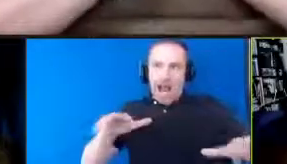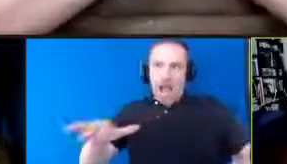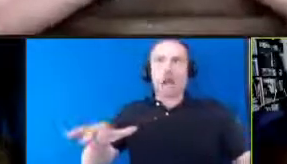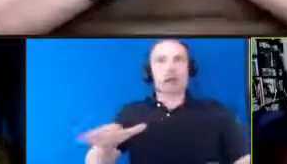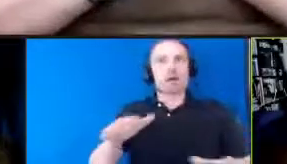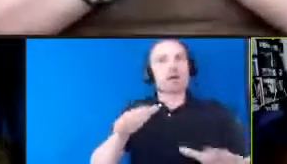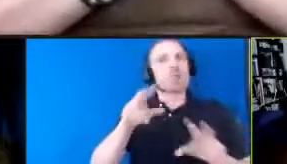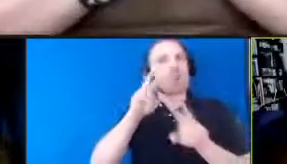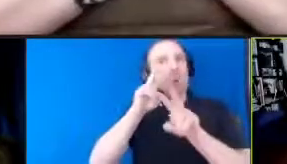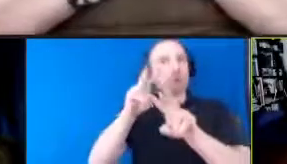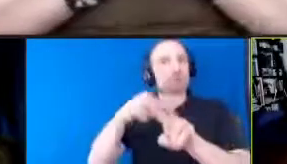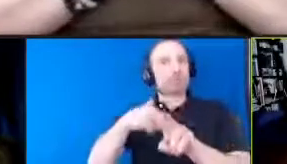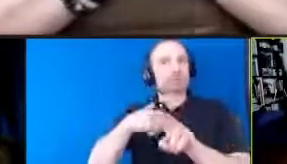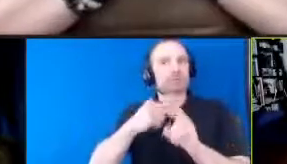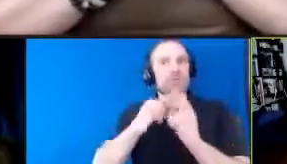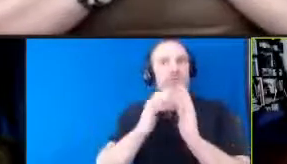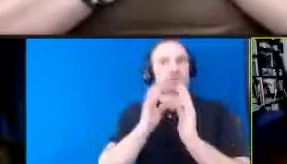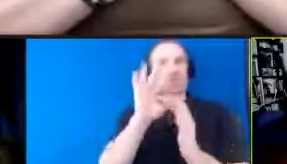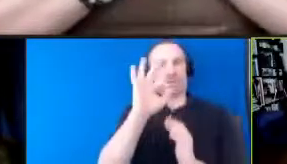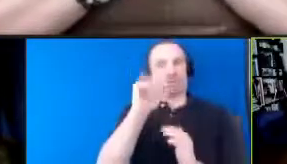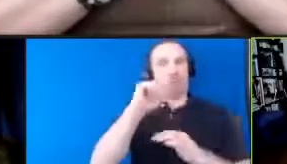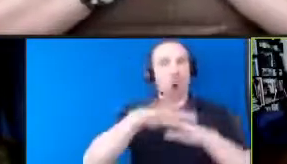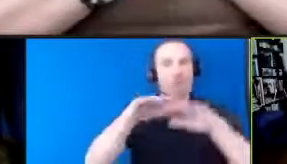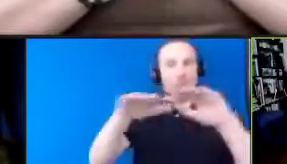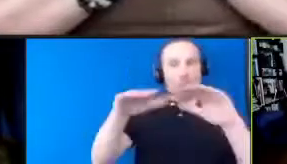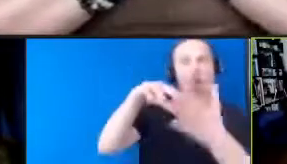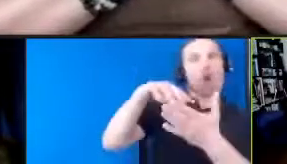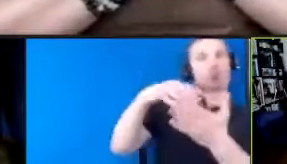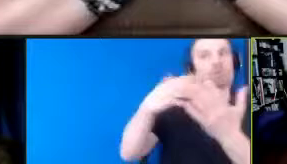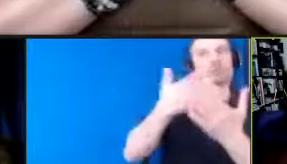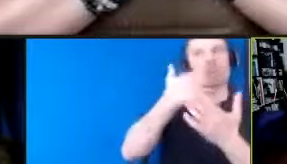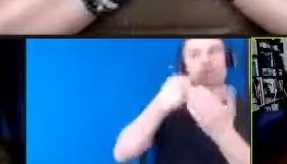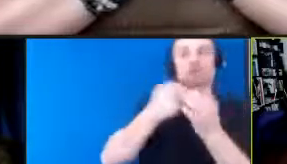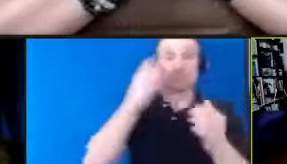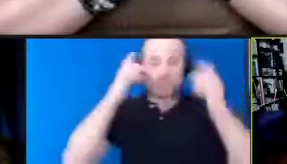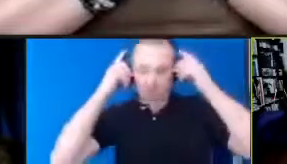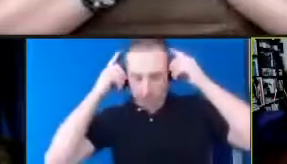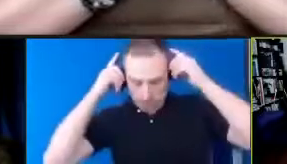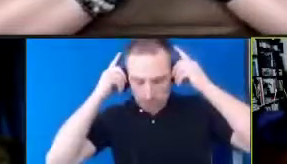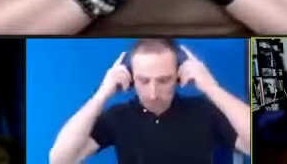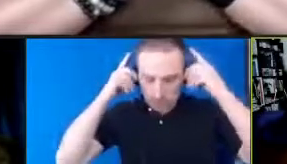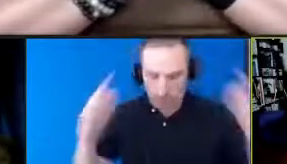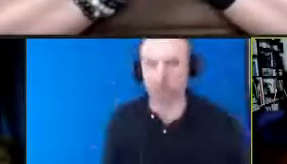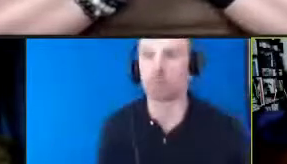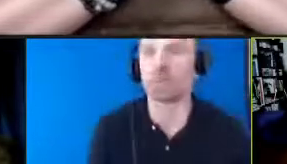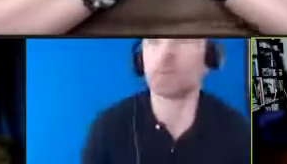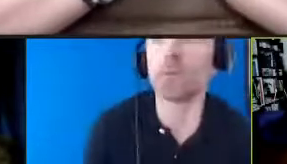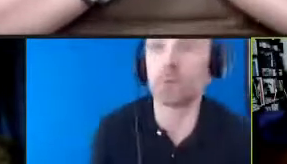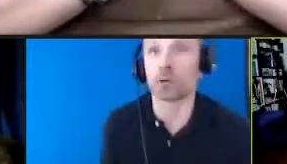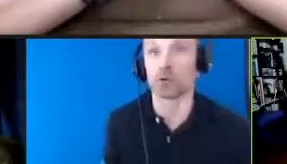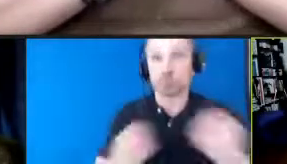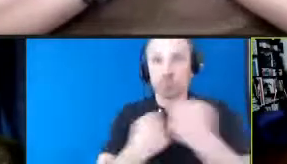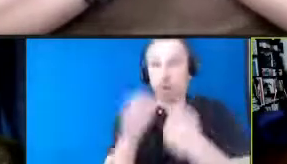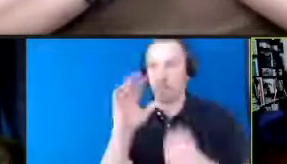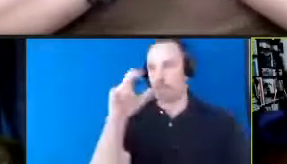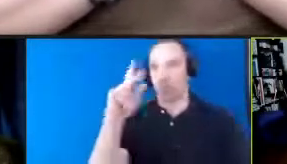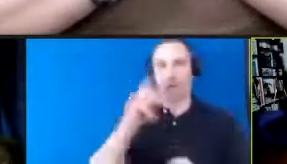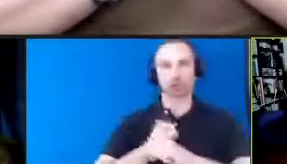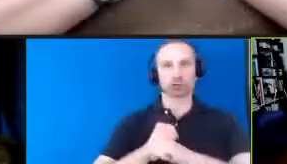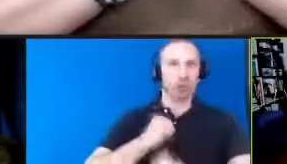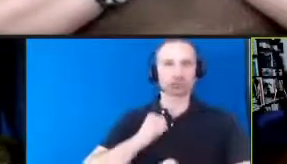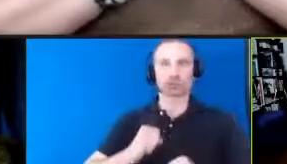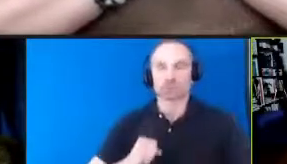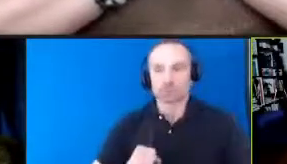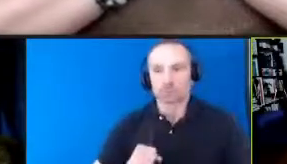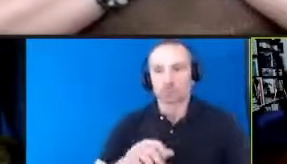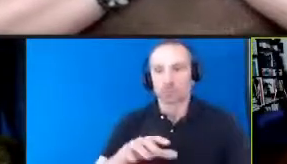me. Pressing your soles of your feet into the floor for support. Your back is nice and long. Breathe in, let your belly expand. And